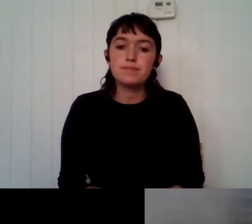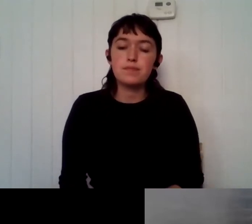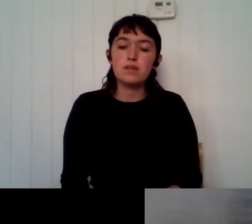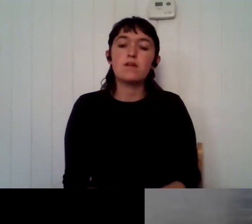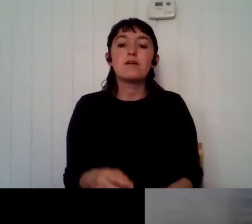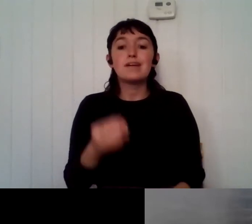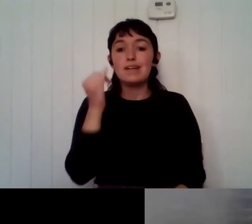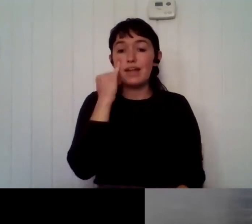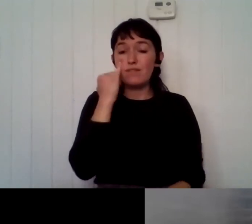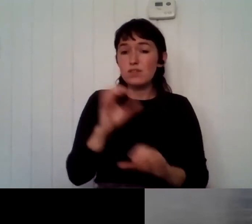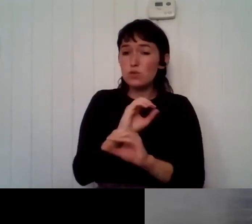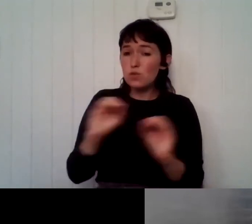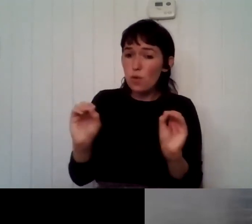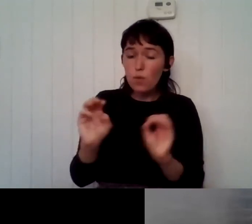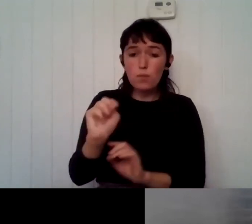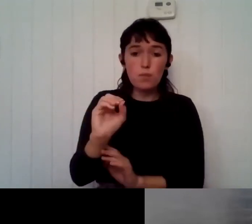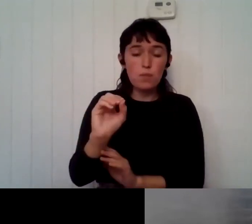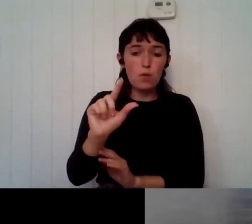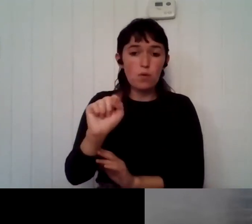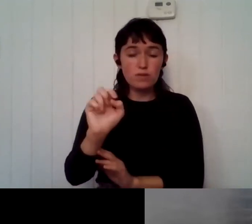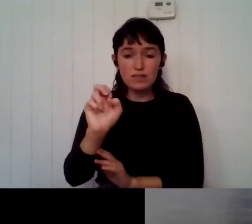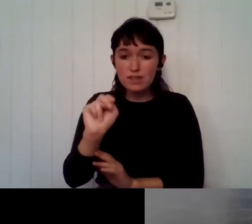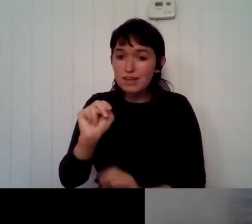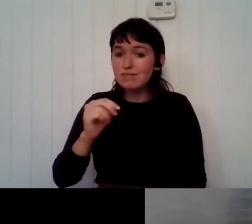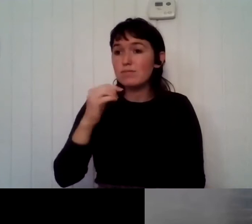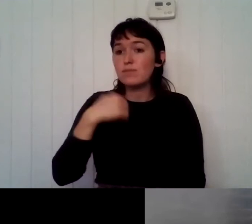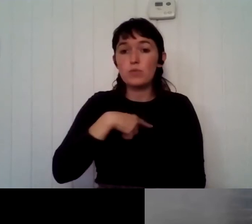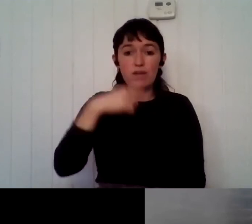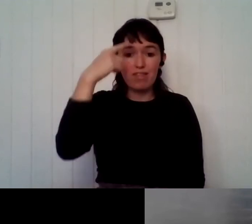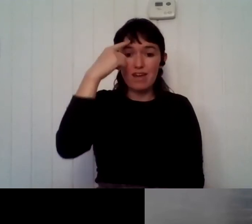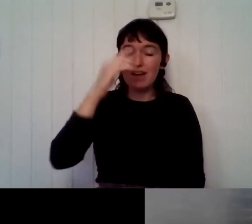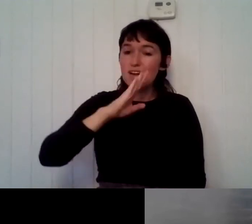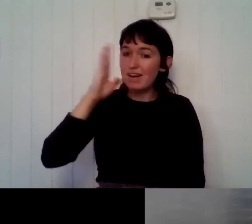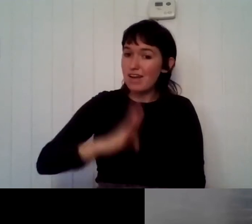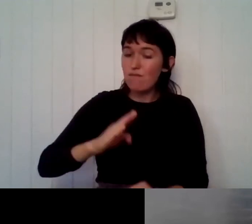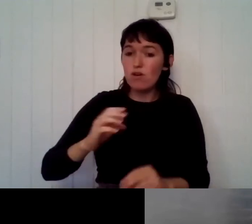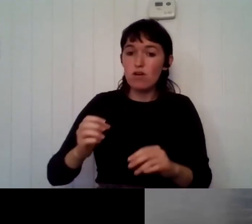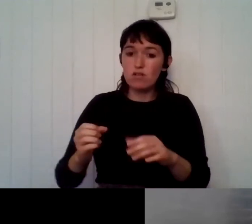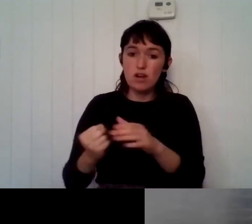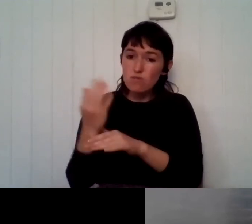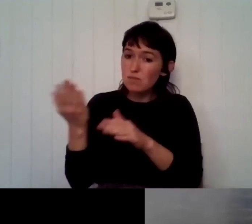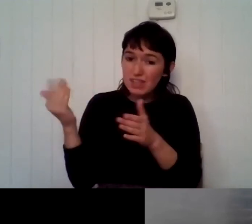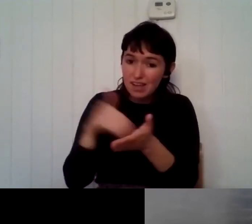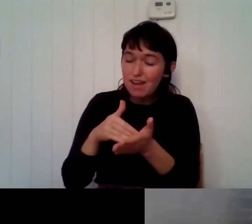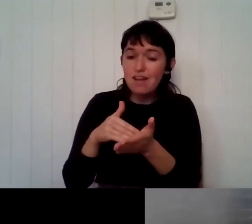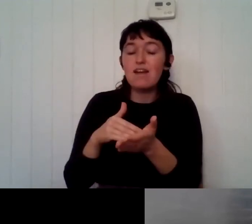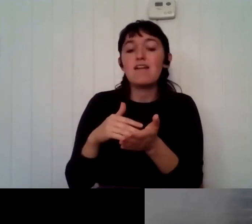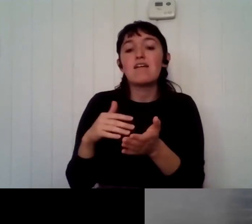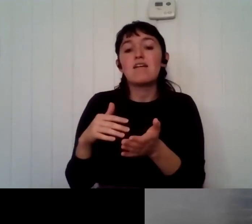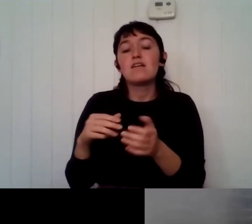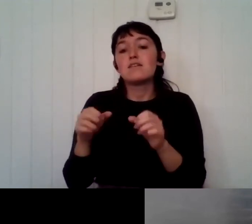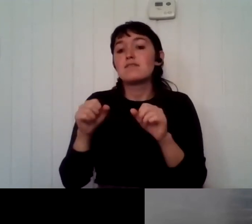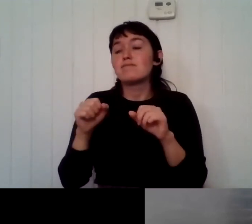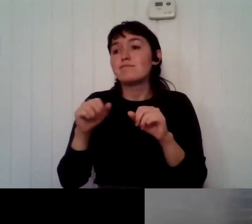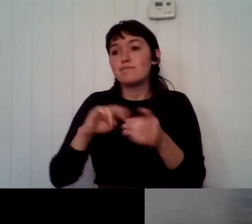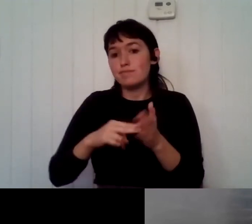We think that it's never again going to erupt. Then you have potentially active, which is volcanoes that